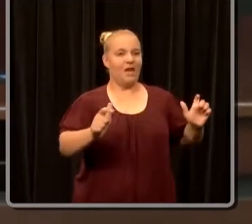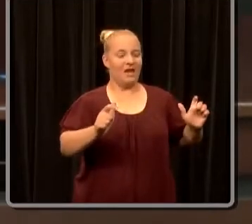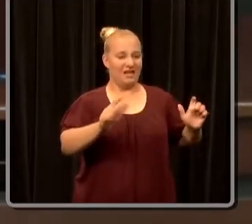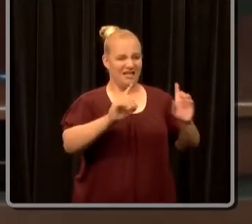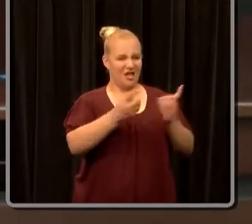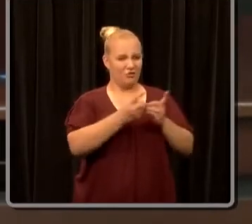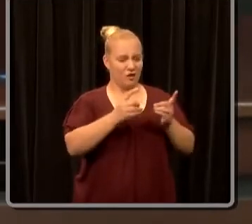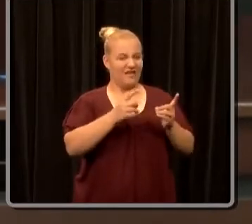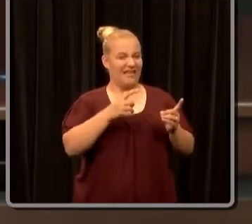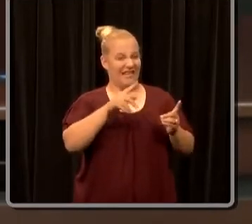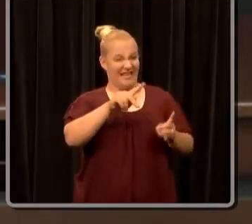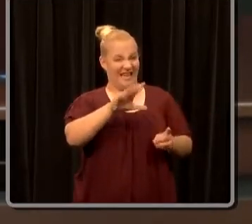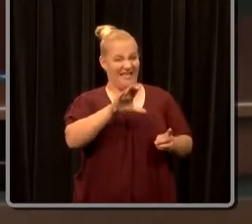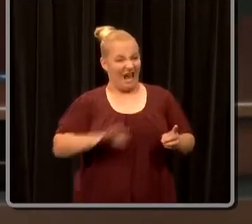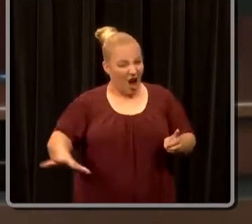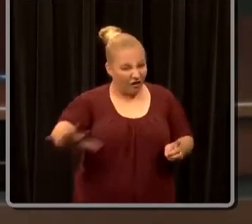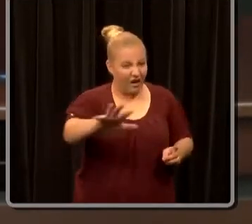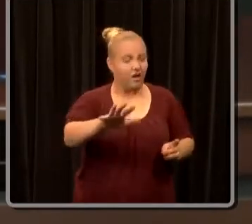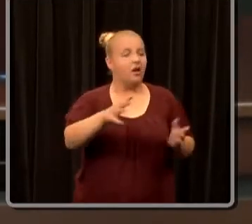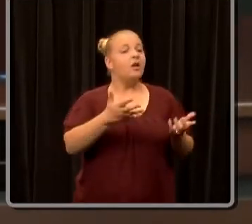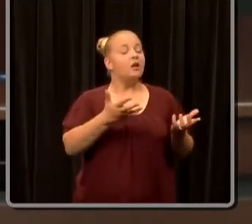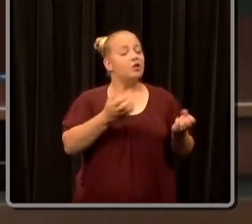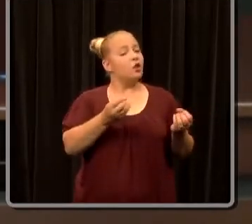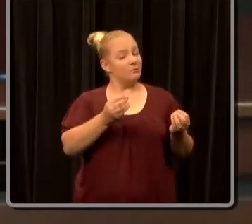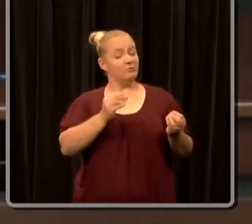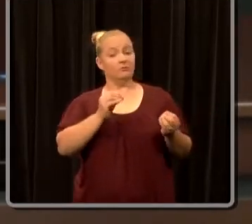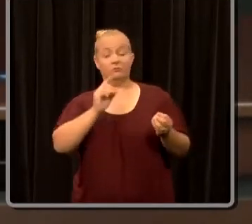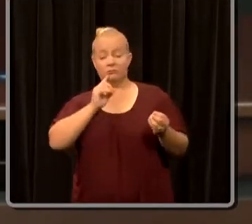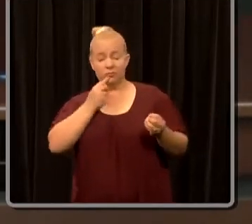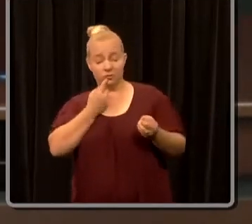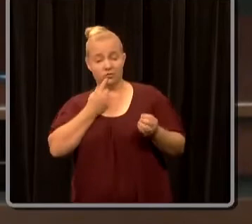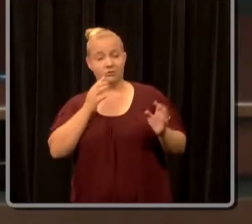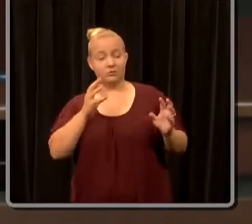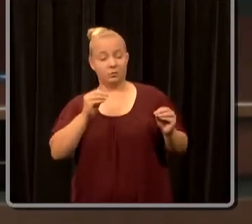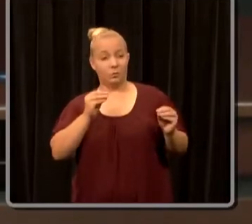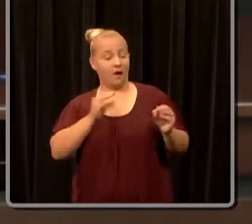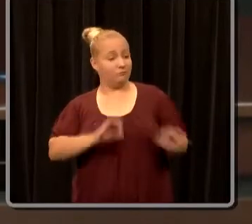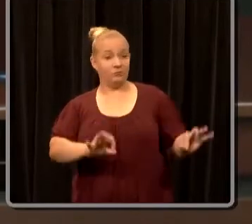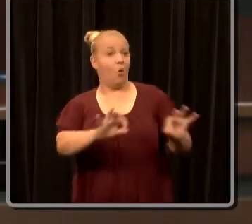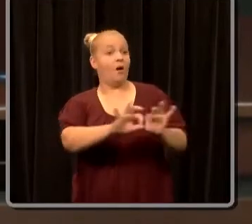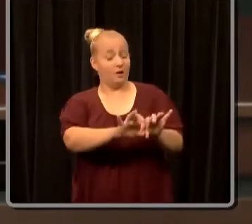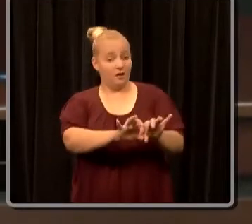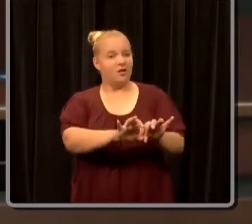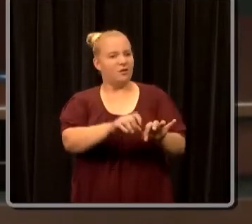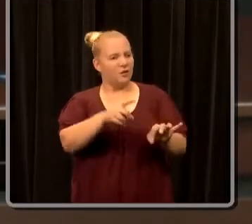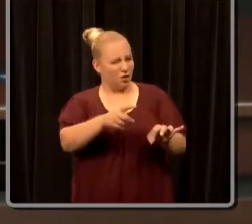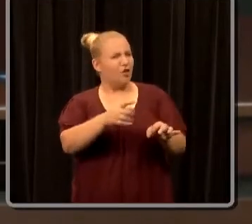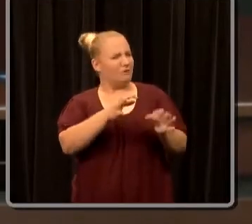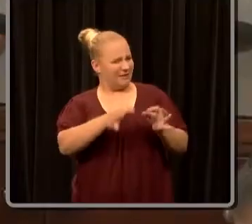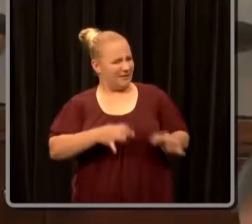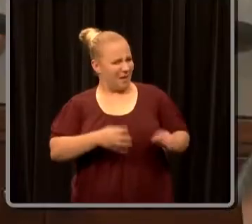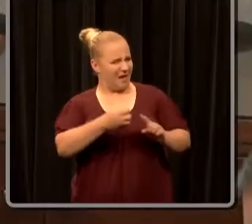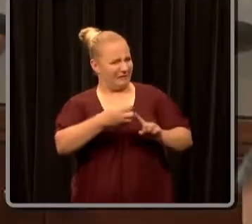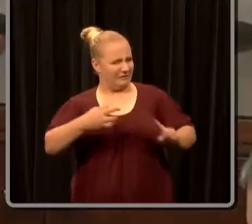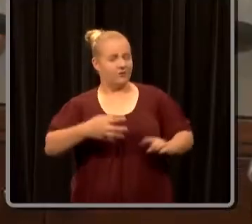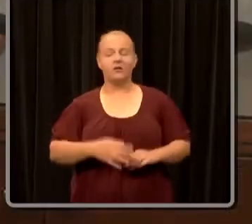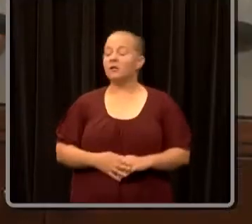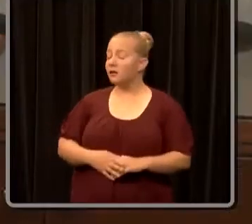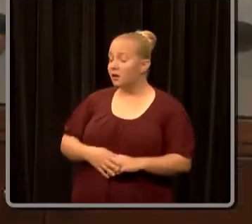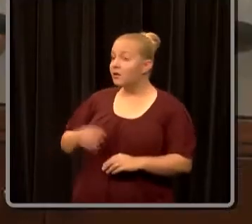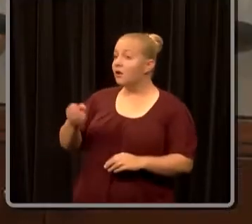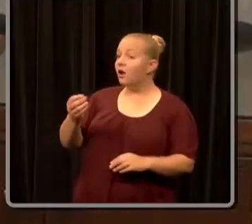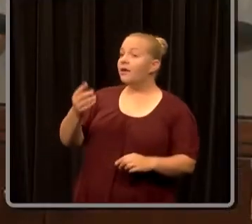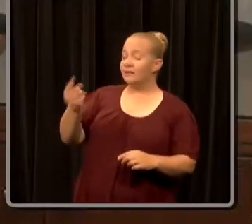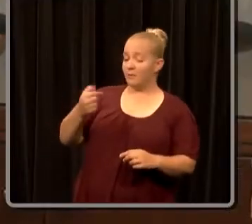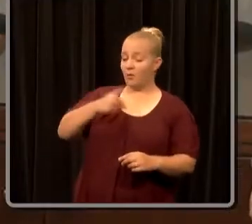right? That this is a pretty big deal and it covers a lot of space. Can you elaborate a little bit on that? You know, and really one thing that we